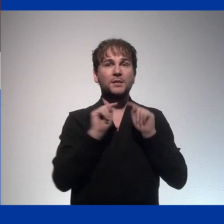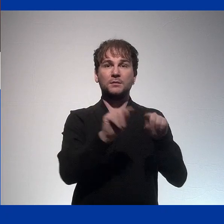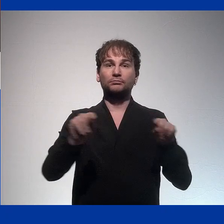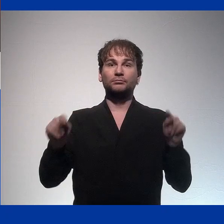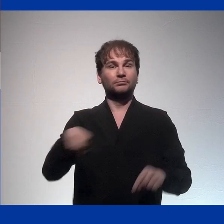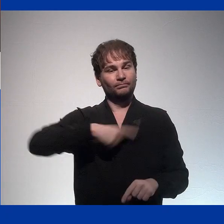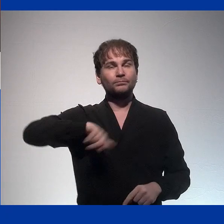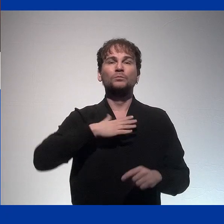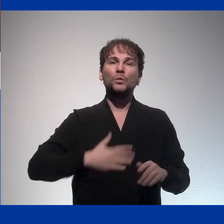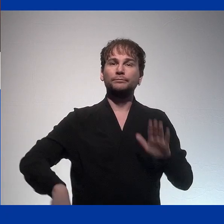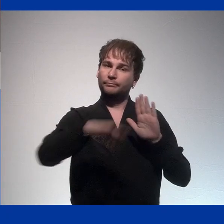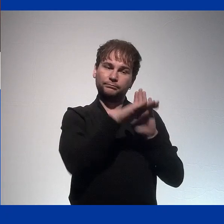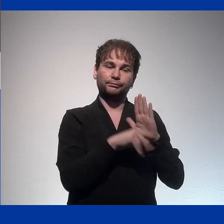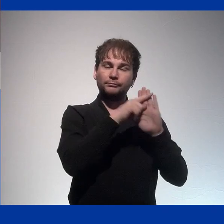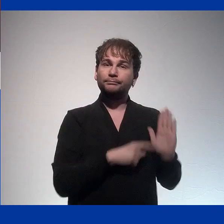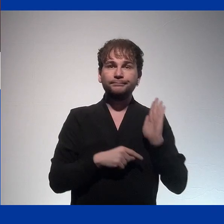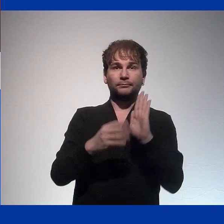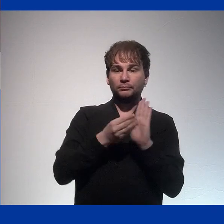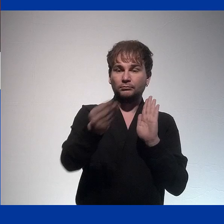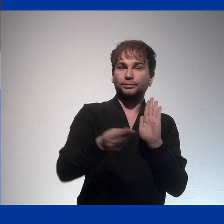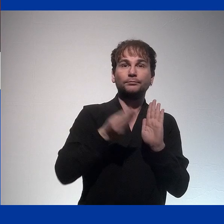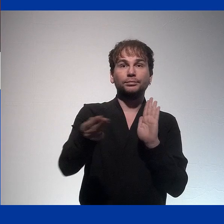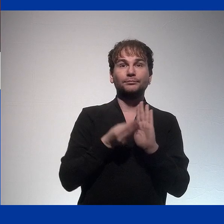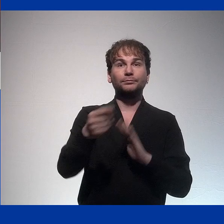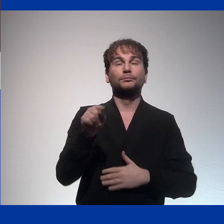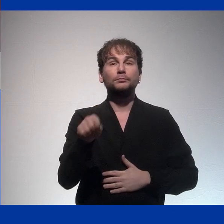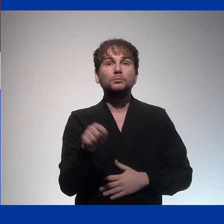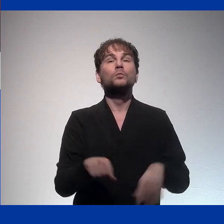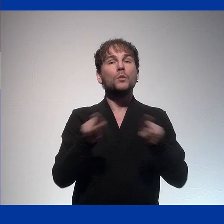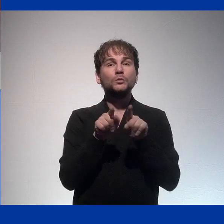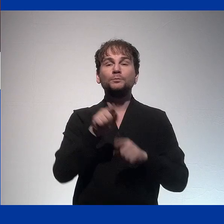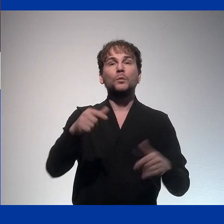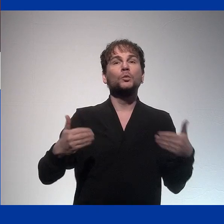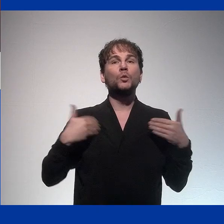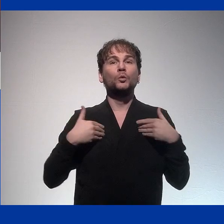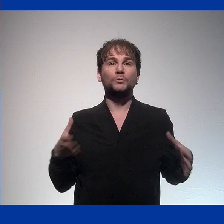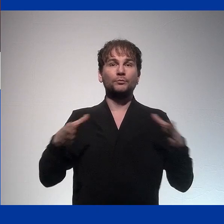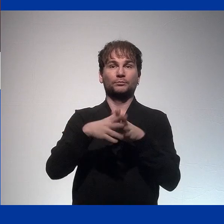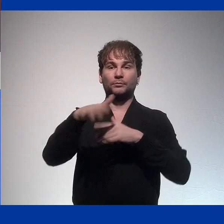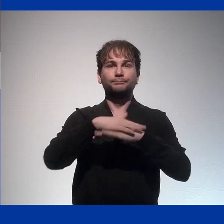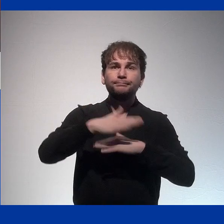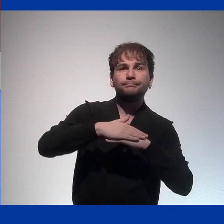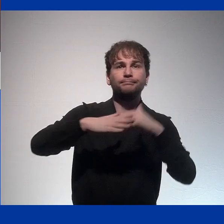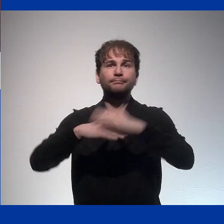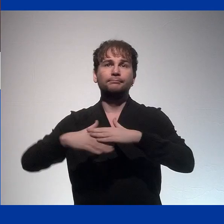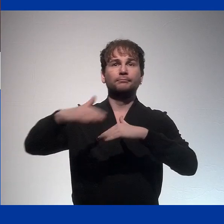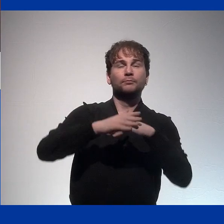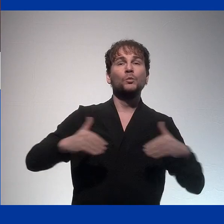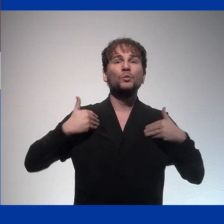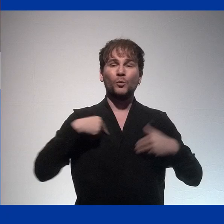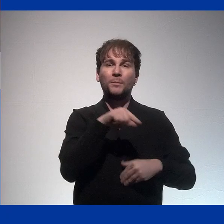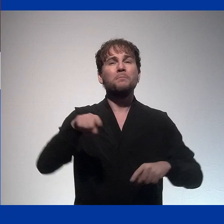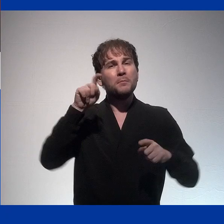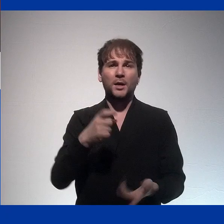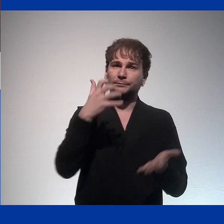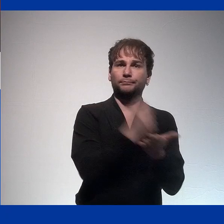people and continue to improve the recognition of youth work and youth workers in the eyes of different stakeholders.